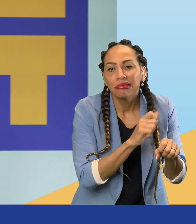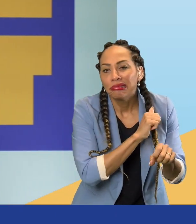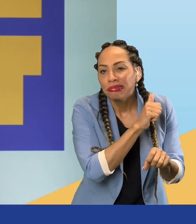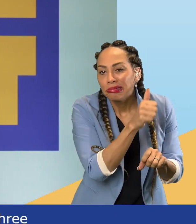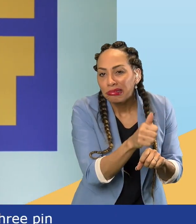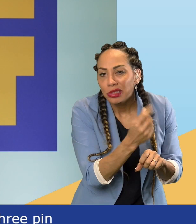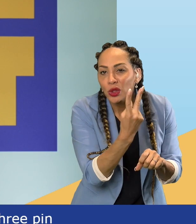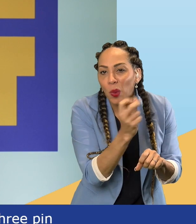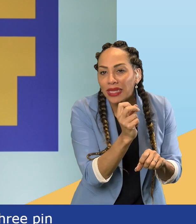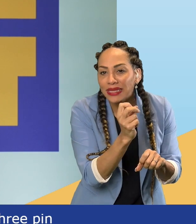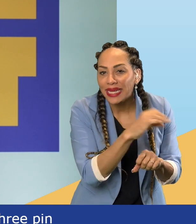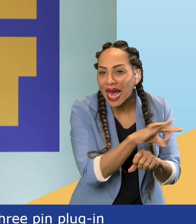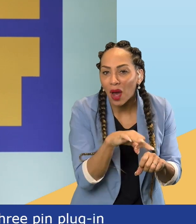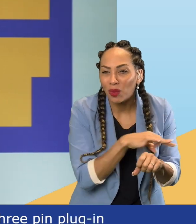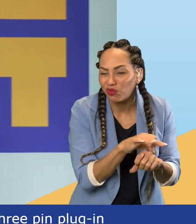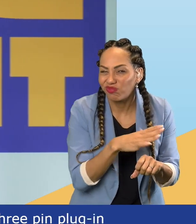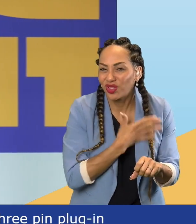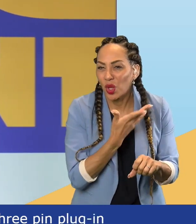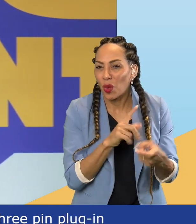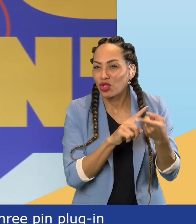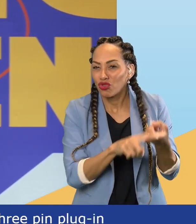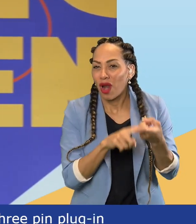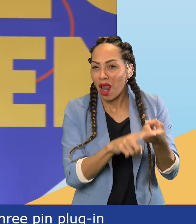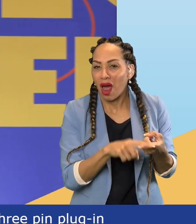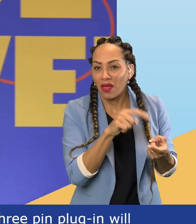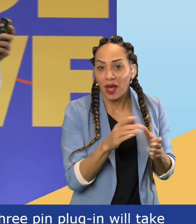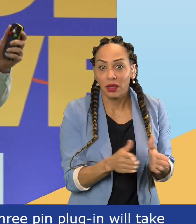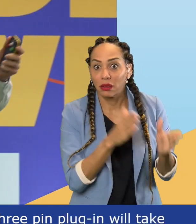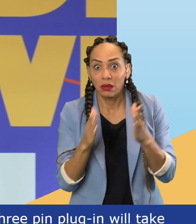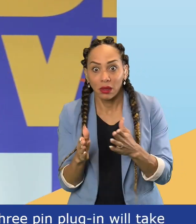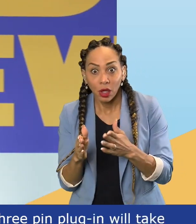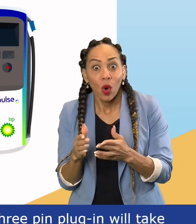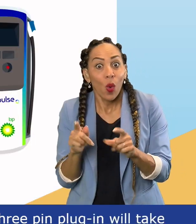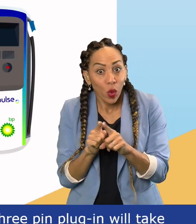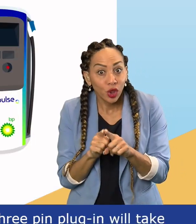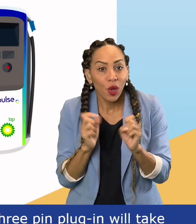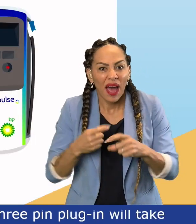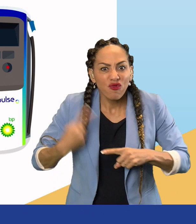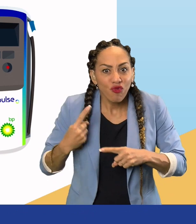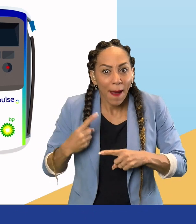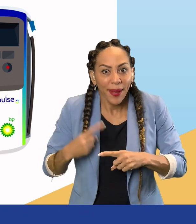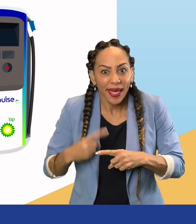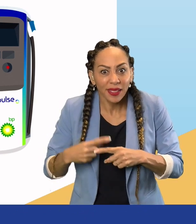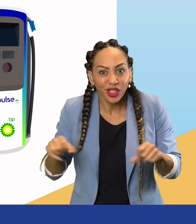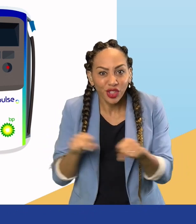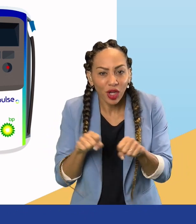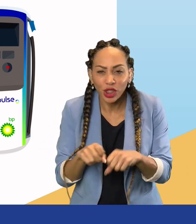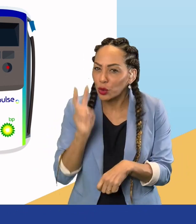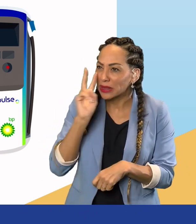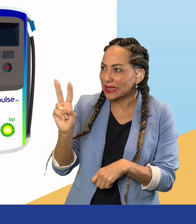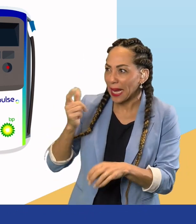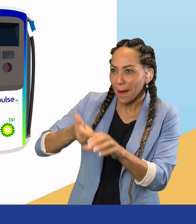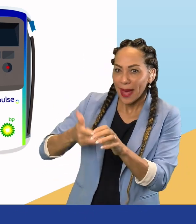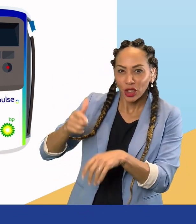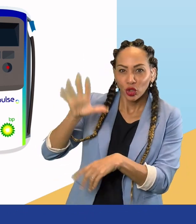opinion. Lastly, we've got rapid chargers. You'll see these out and about on petrol station forecourts, at service